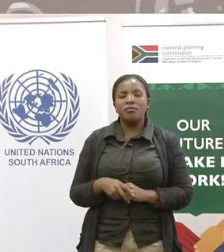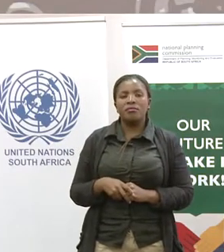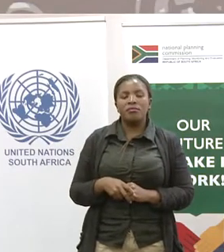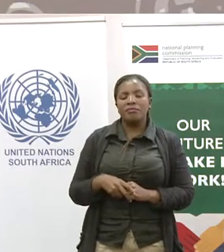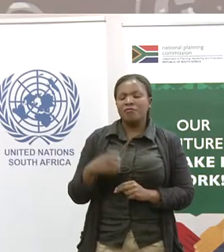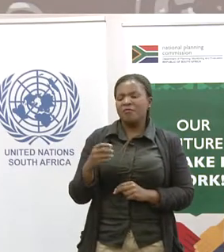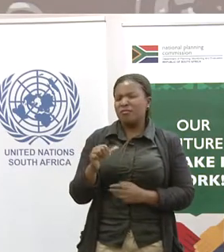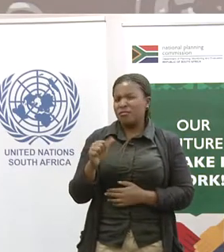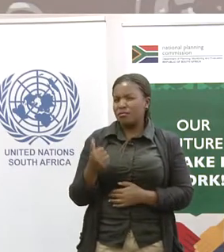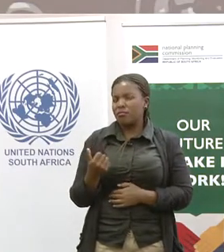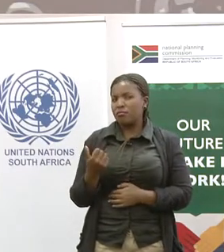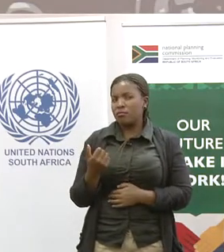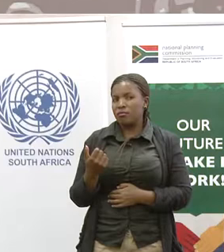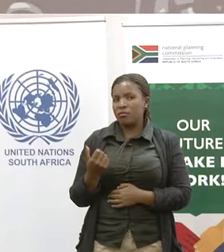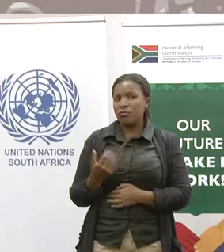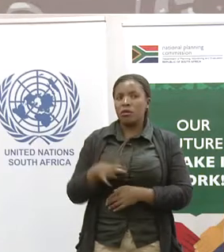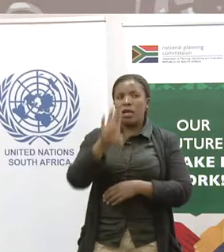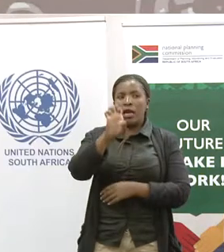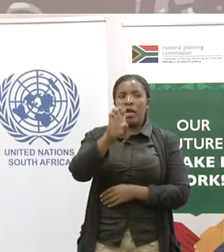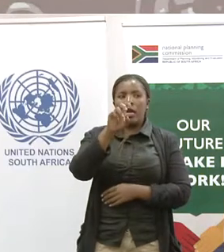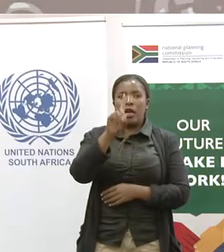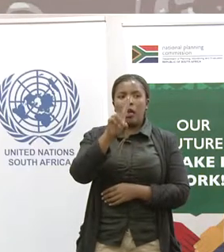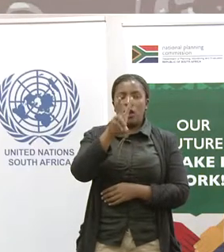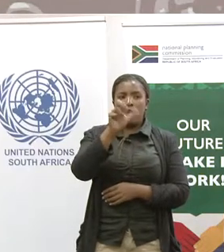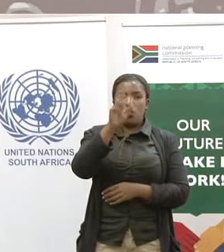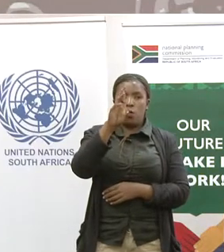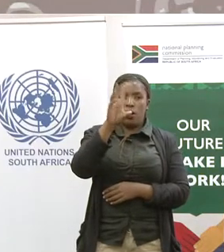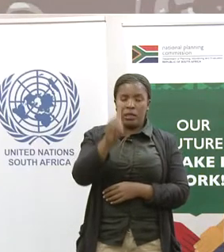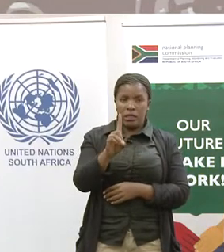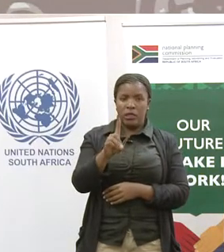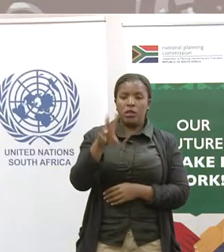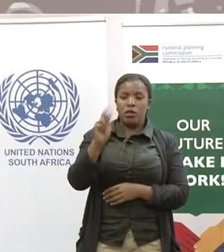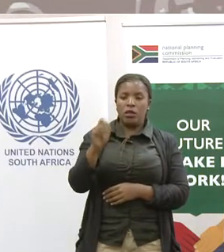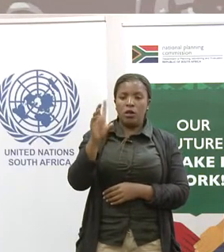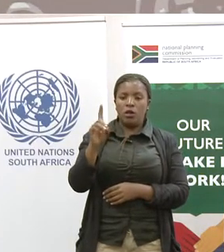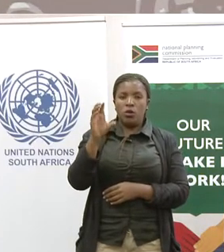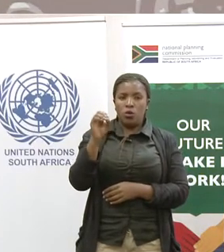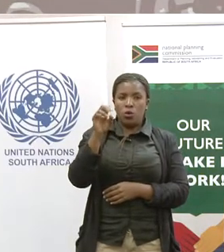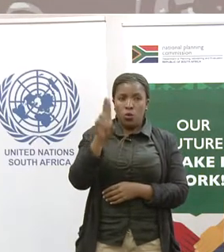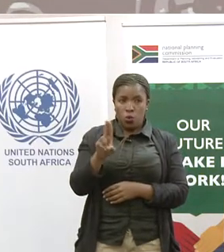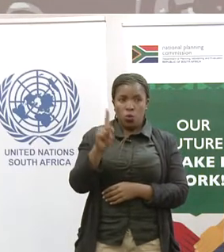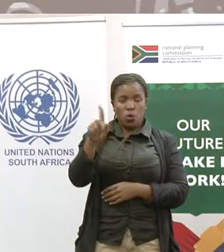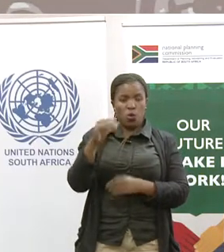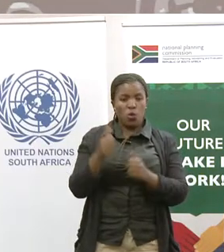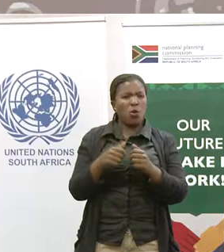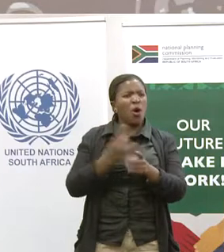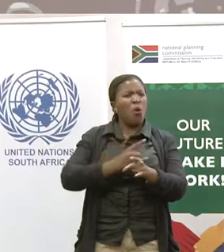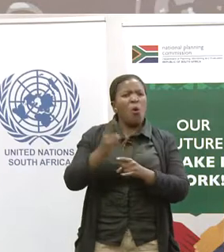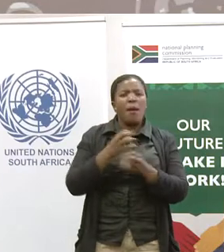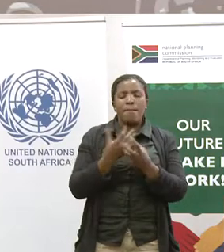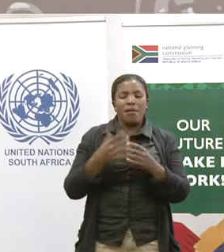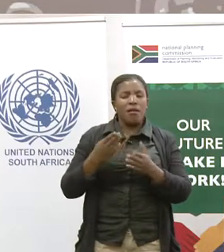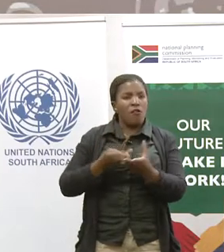we have got Mr. Edward Ndopu, who is a public intellectual and award-winning human rights advocate.